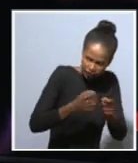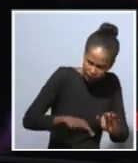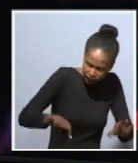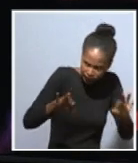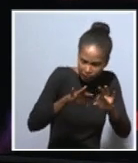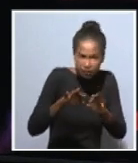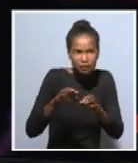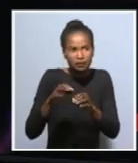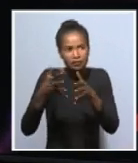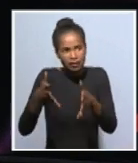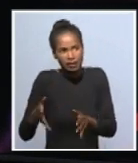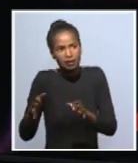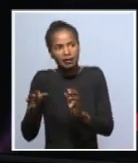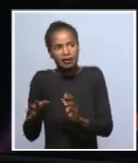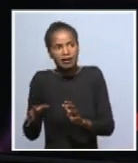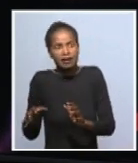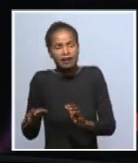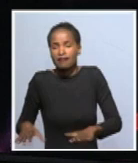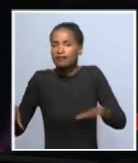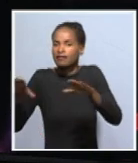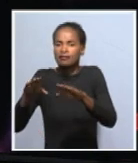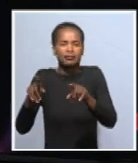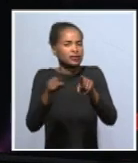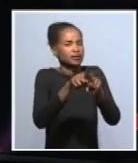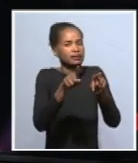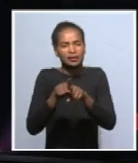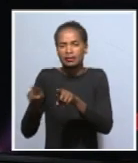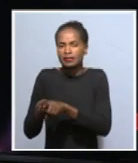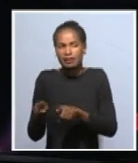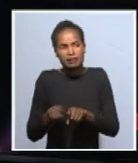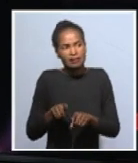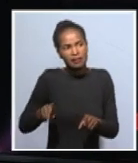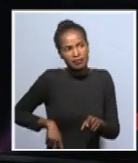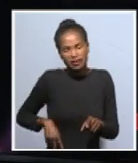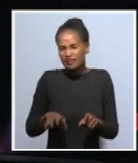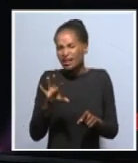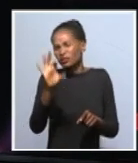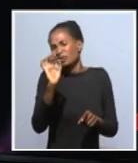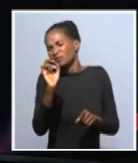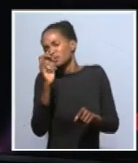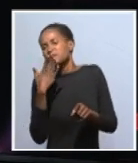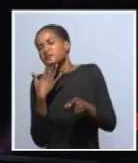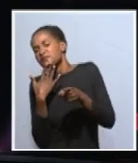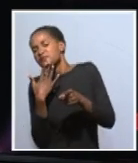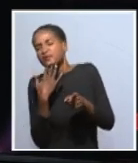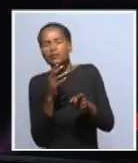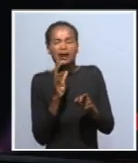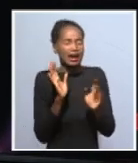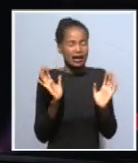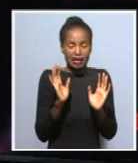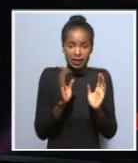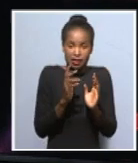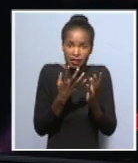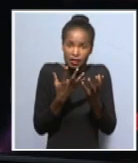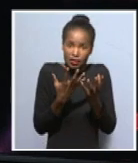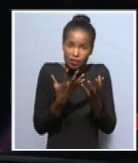commercial farmers. There's no distinction. So we do not have distinction. I think as long as the client is able to meet the requirements,